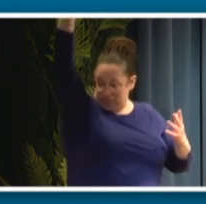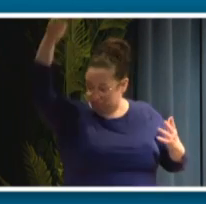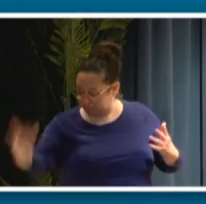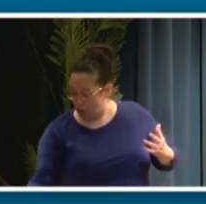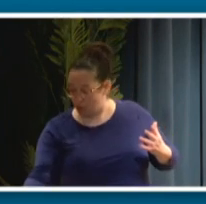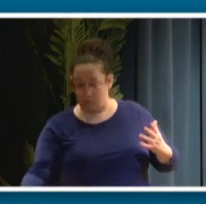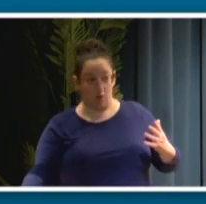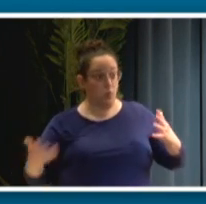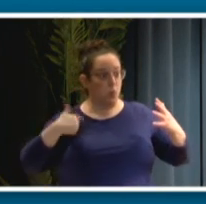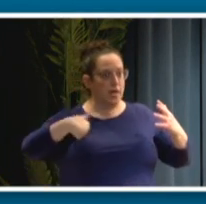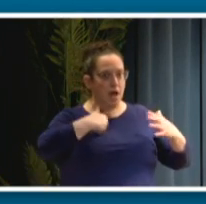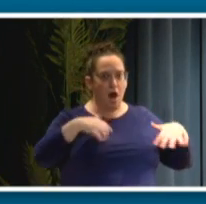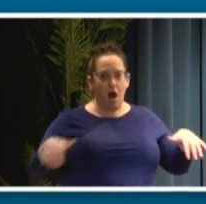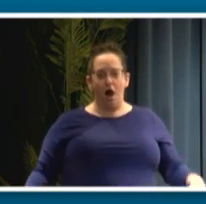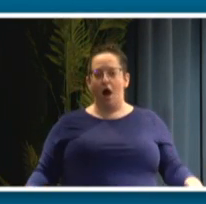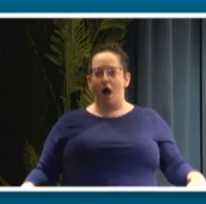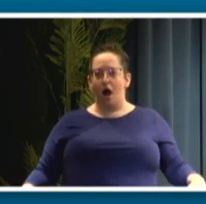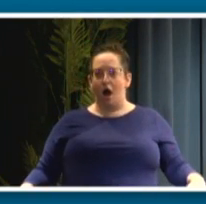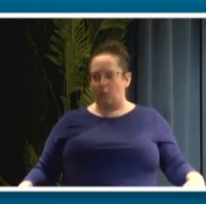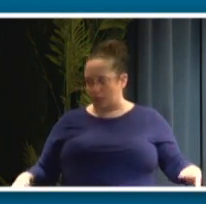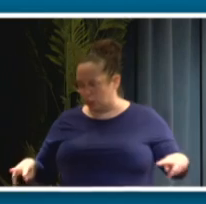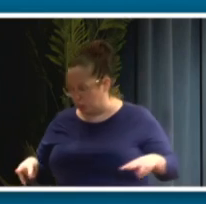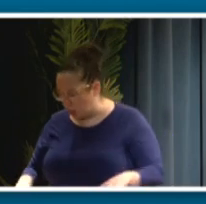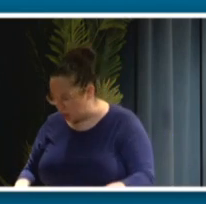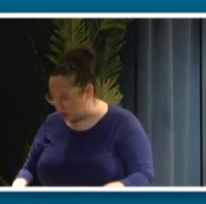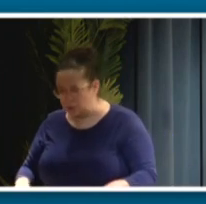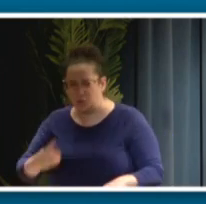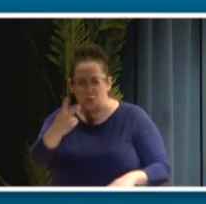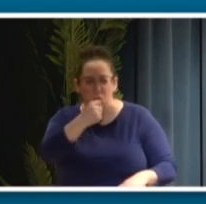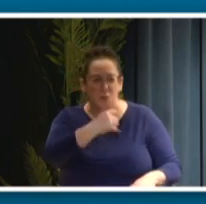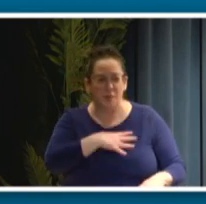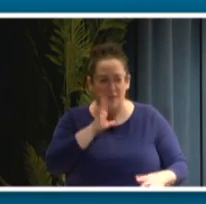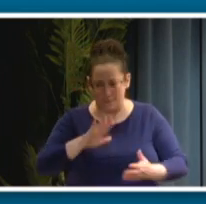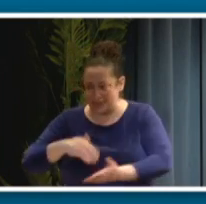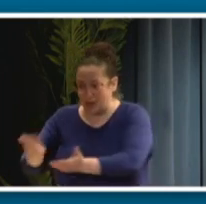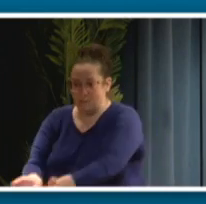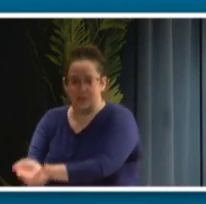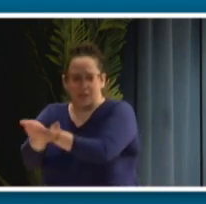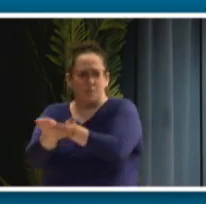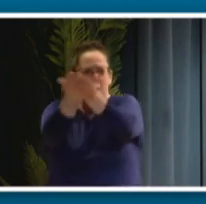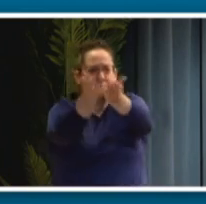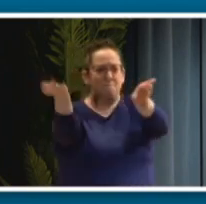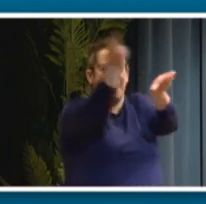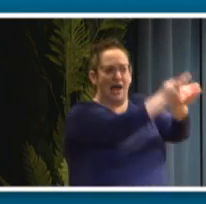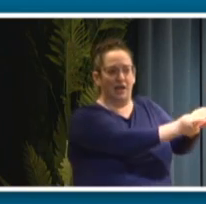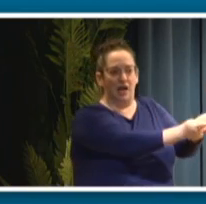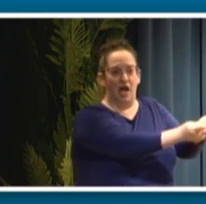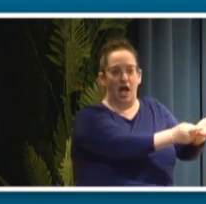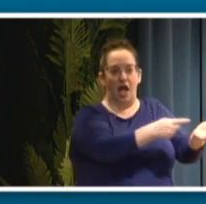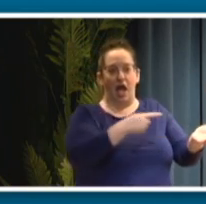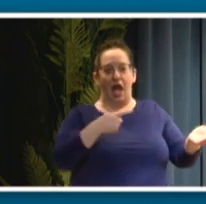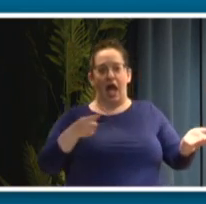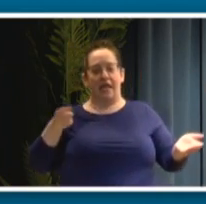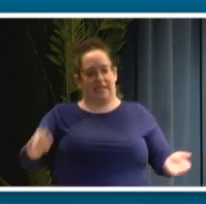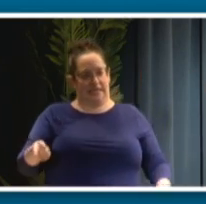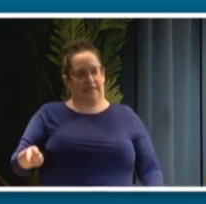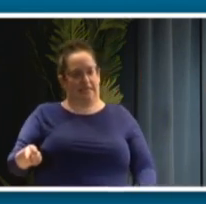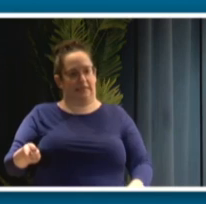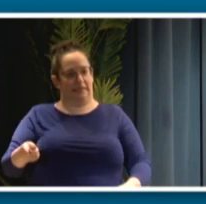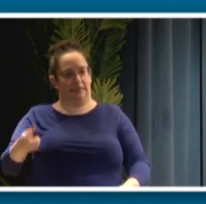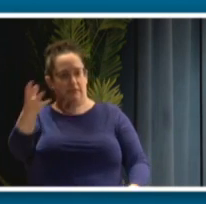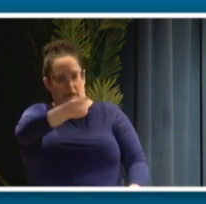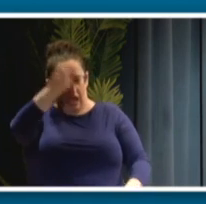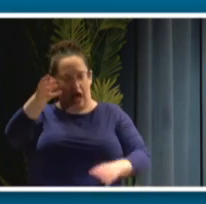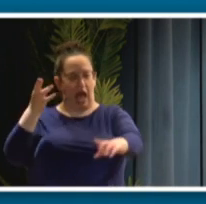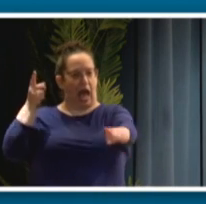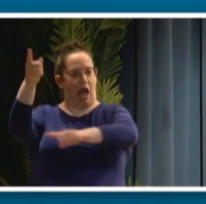gather around, and we're watching the fish gasp. And finally, two young ladies come over, and they pick the fish up, and they throw it in the tank, and he suspends them, basically, is the story. Because the